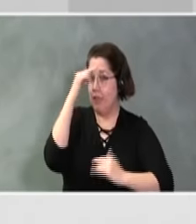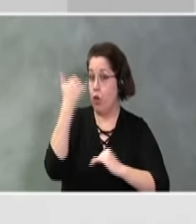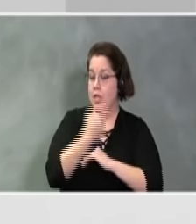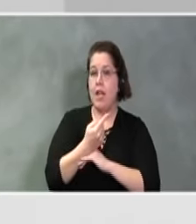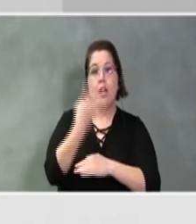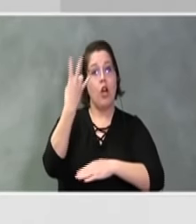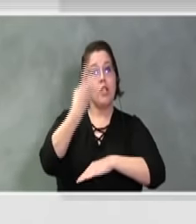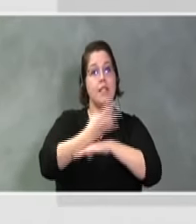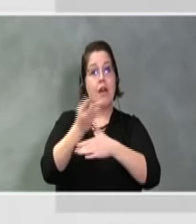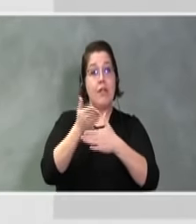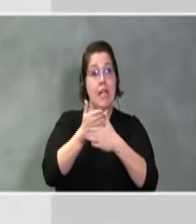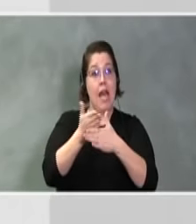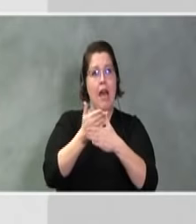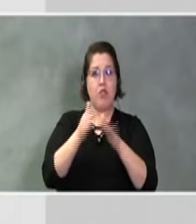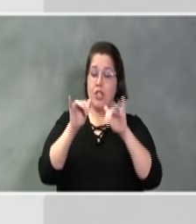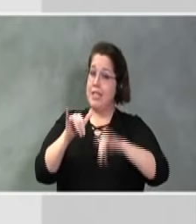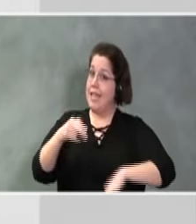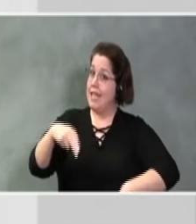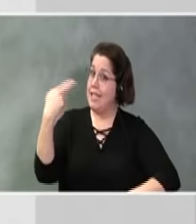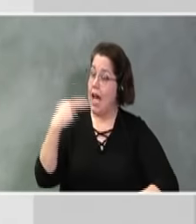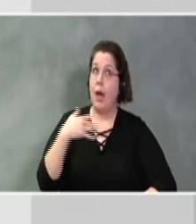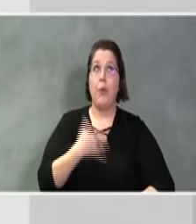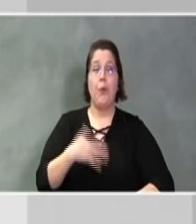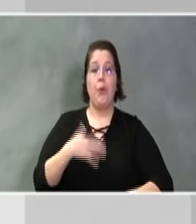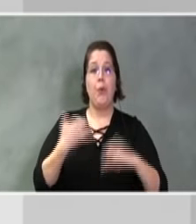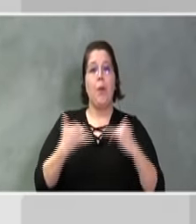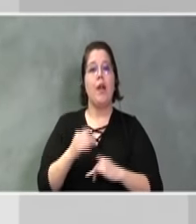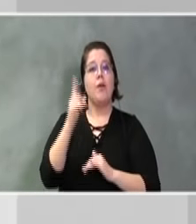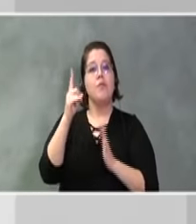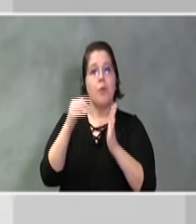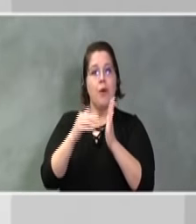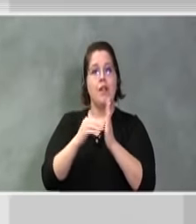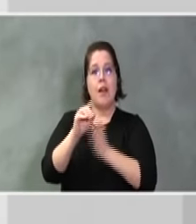7-day rolling average remains high and it's currently at